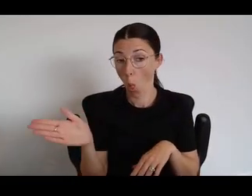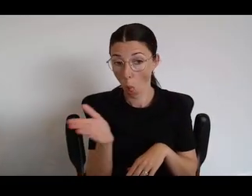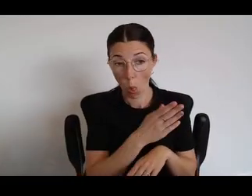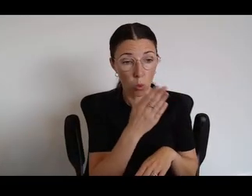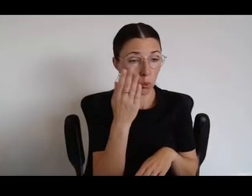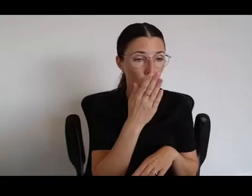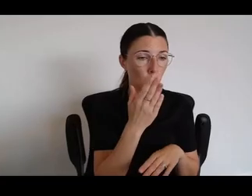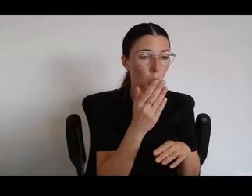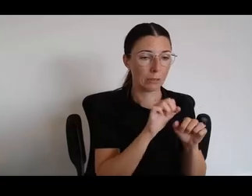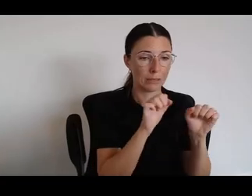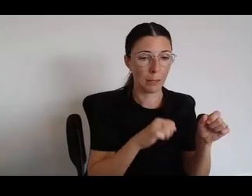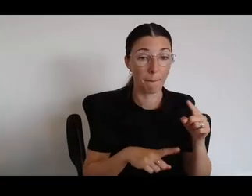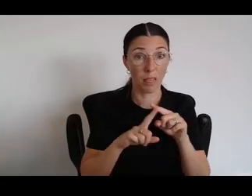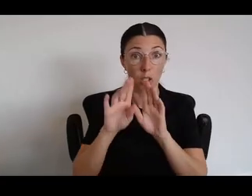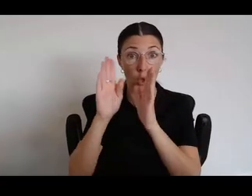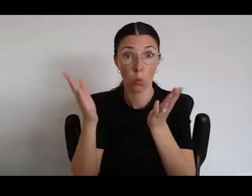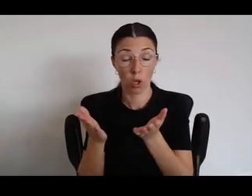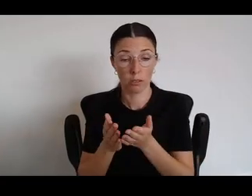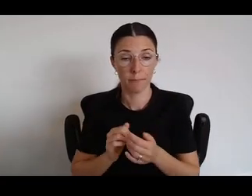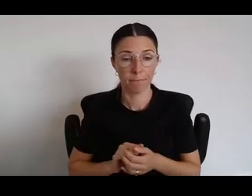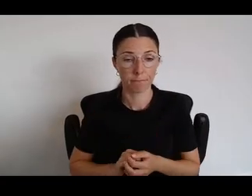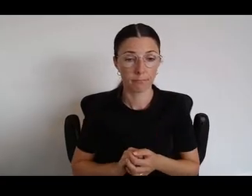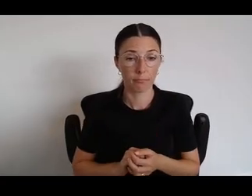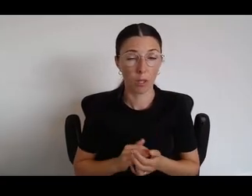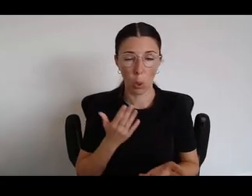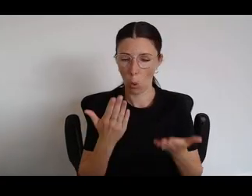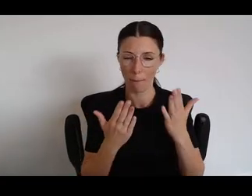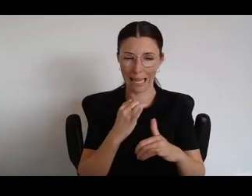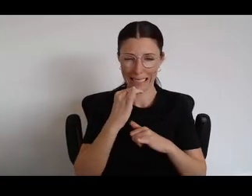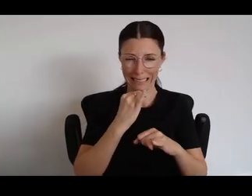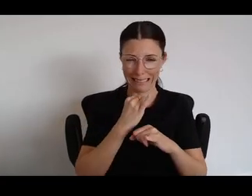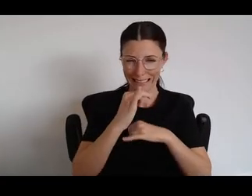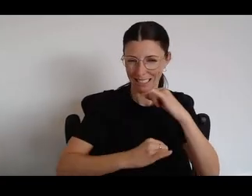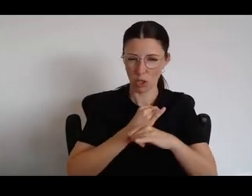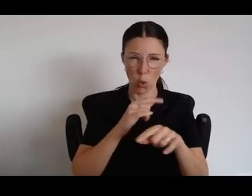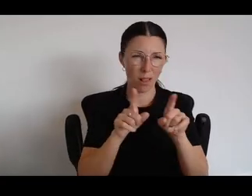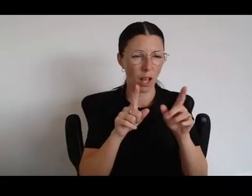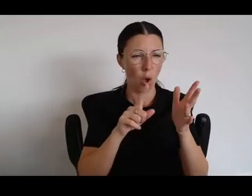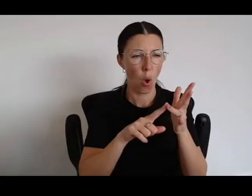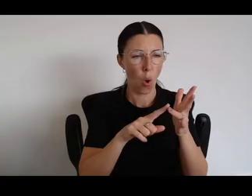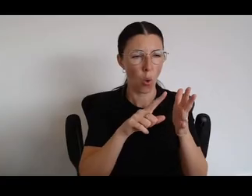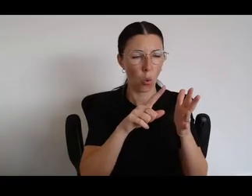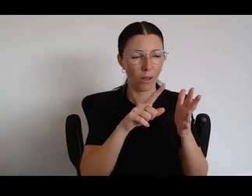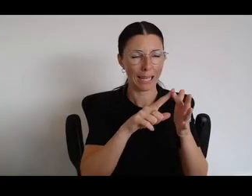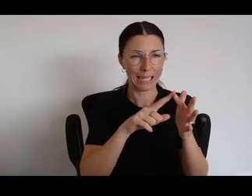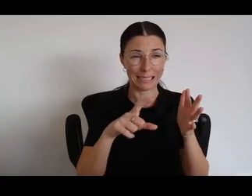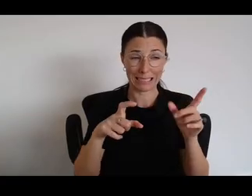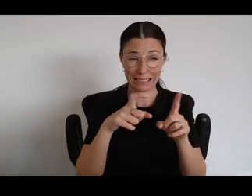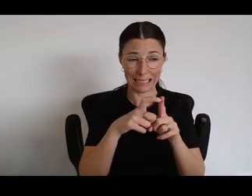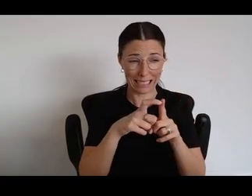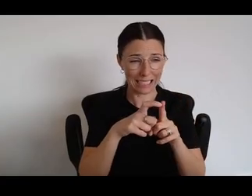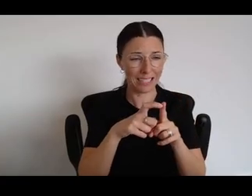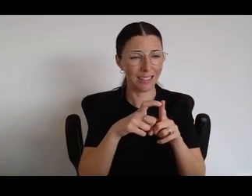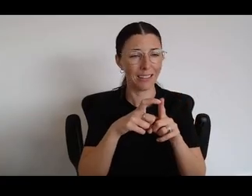of course, the international comparisons, like the OECD's PISA study that some of you probably know, has only intensified this